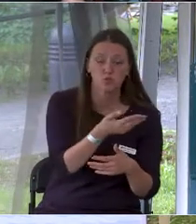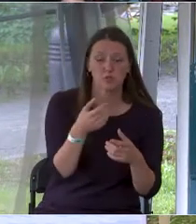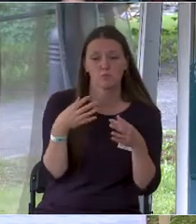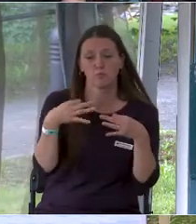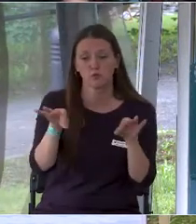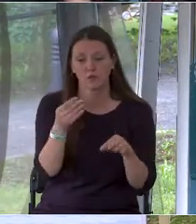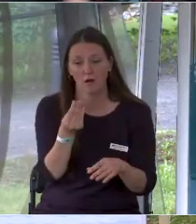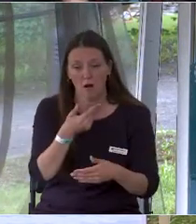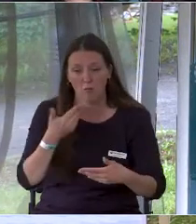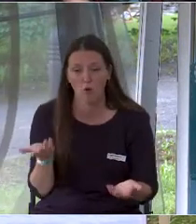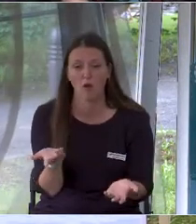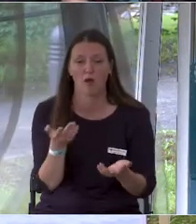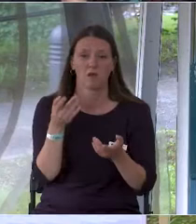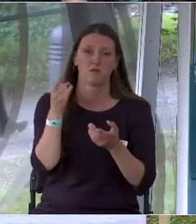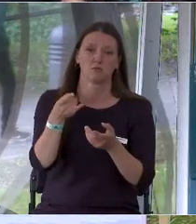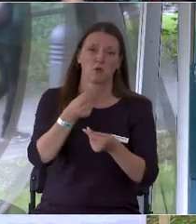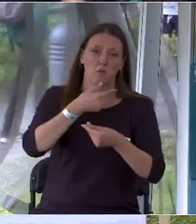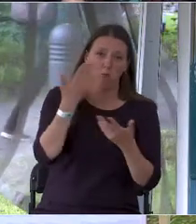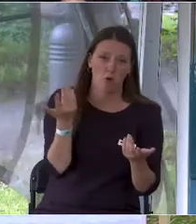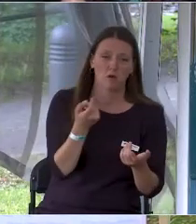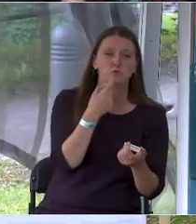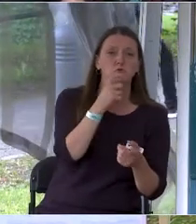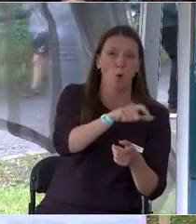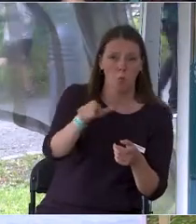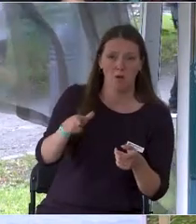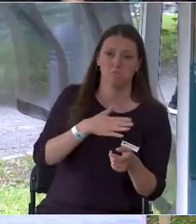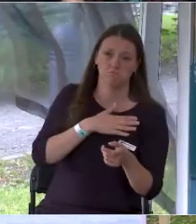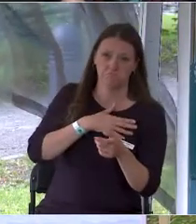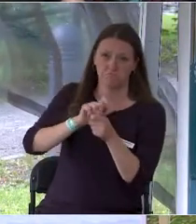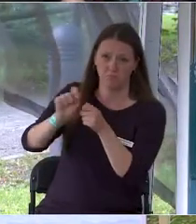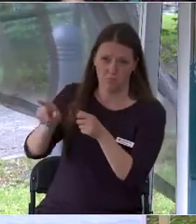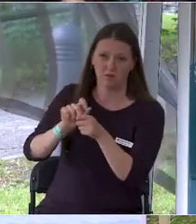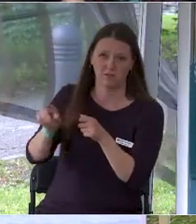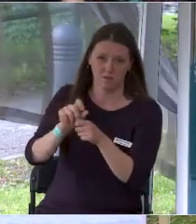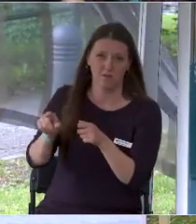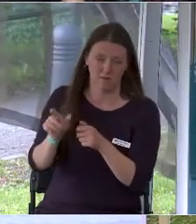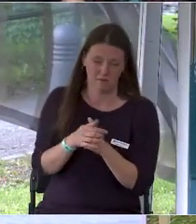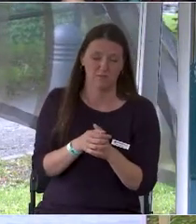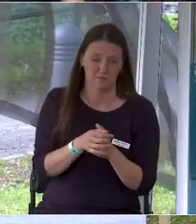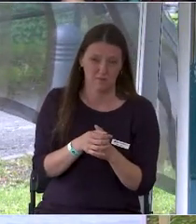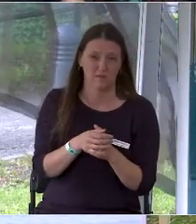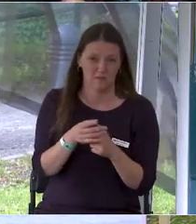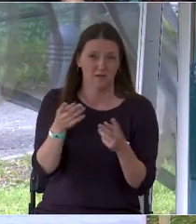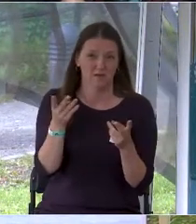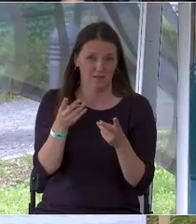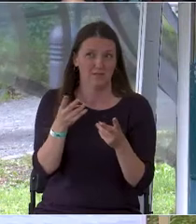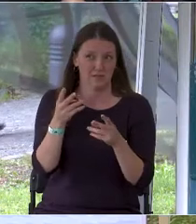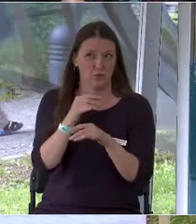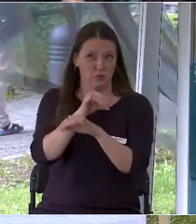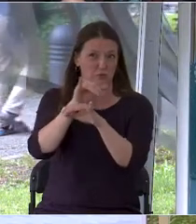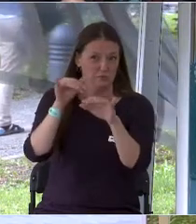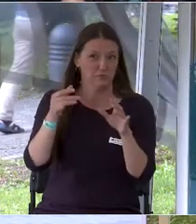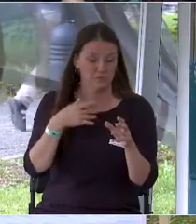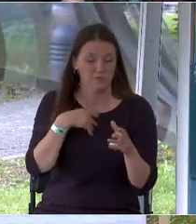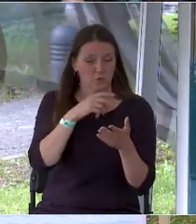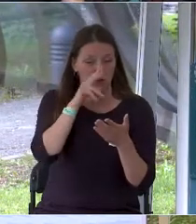to my home and so on. But then we have had now these stories that also people use this nowadays.